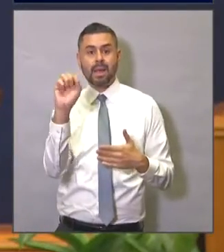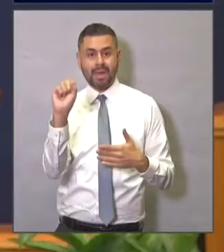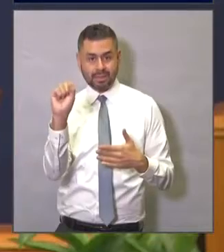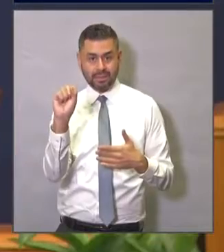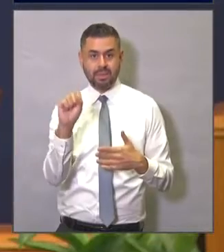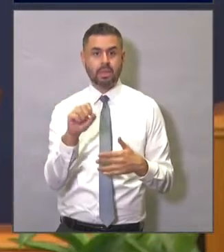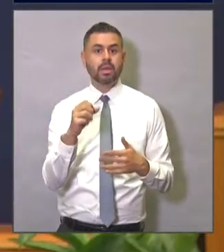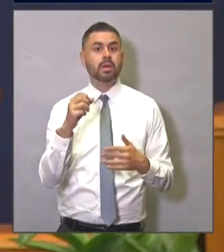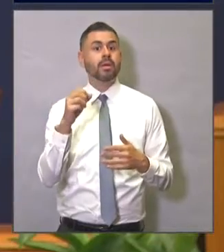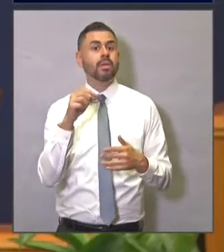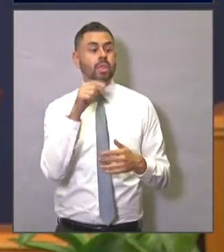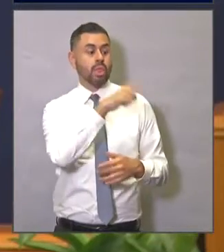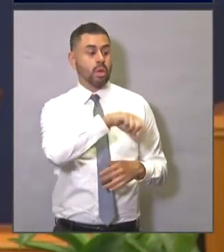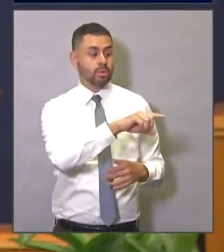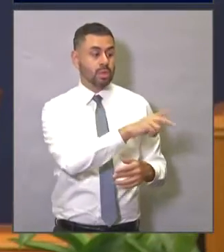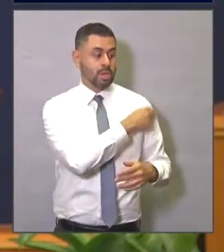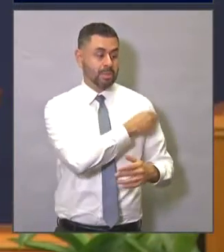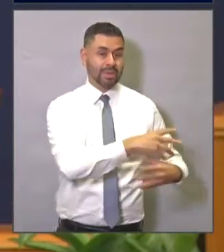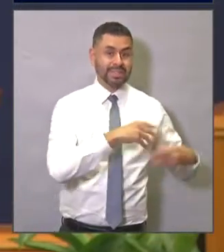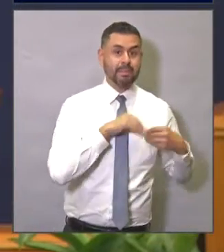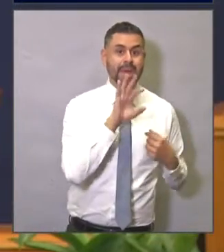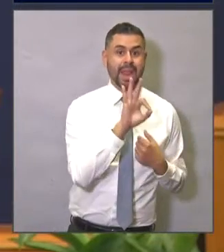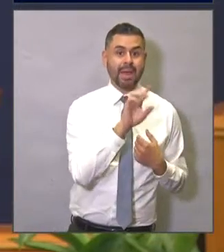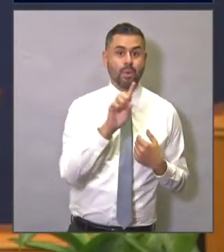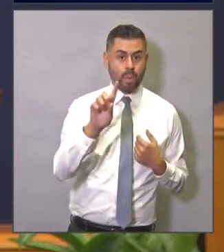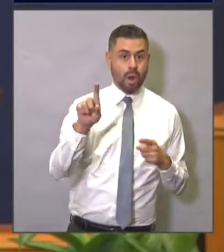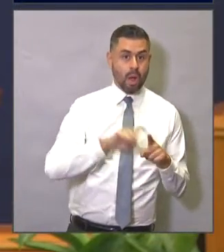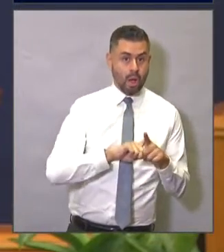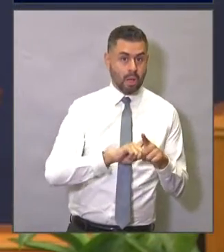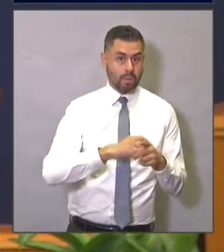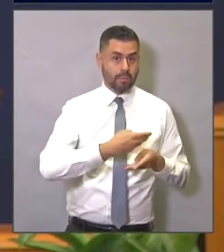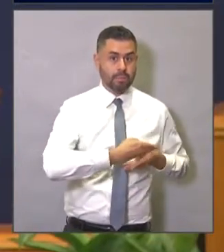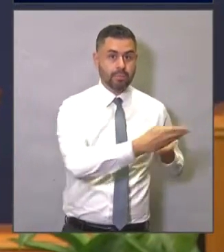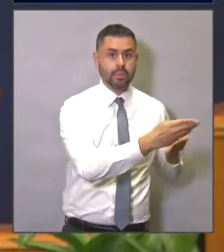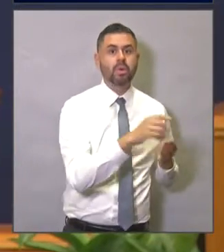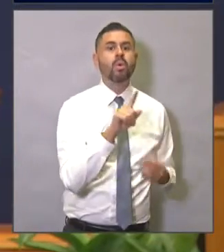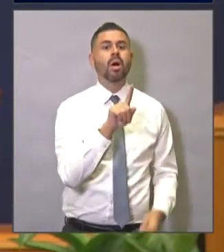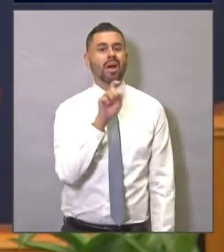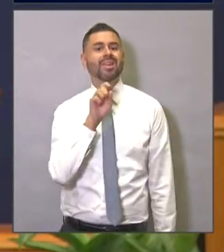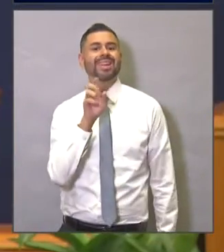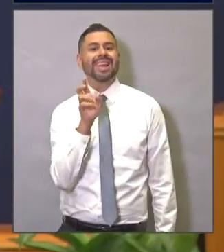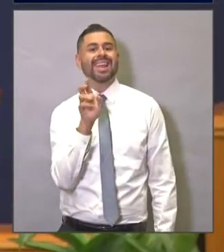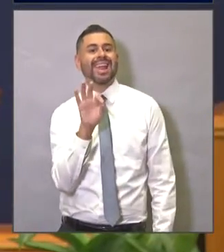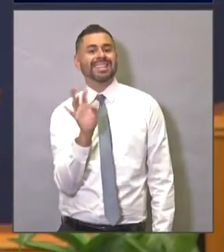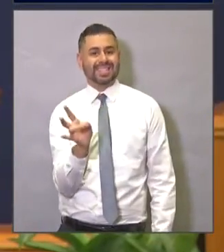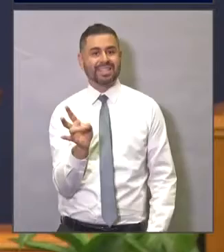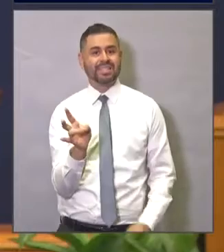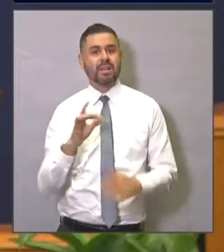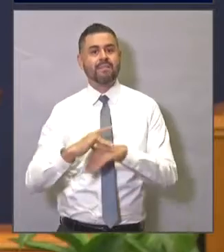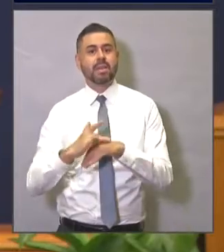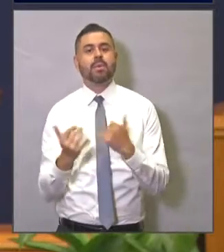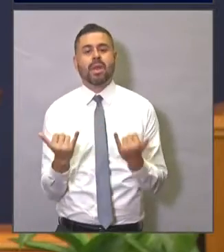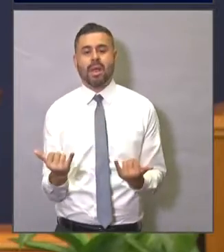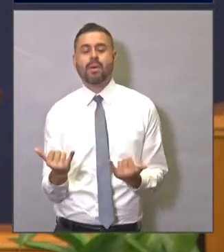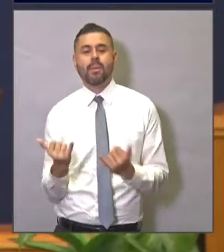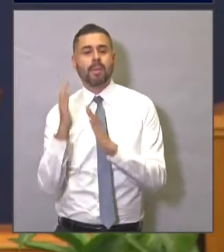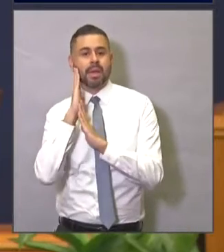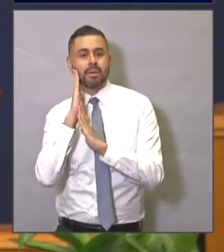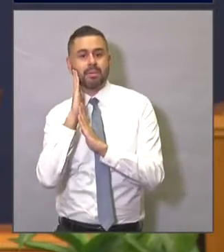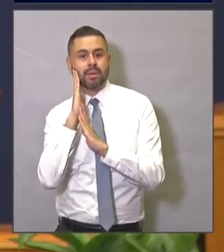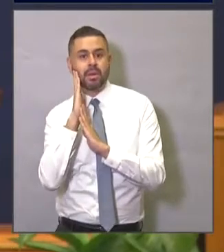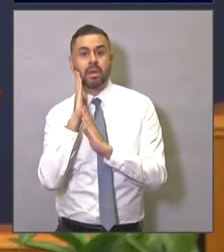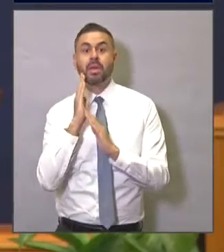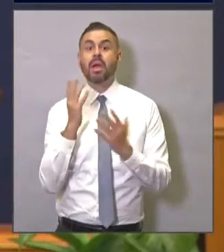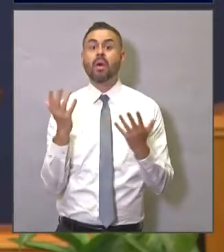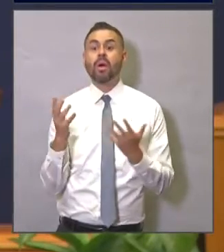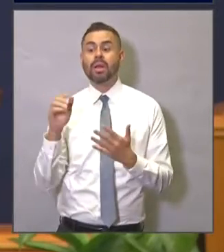911 receiving hospitals is reporting that 1,096 total available beds are within the county and